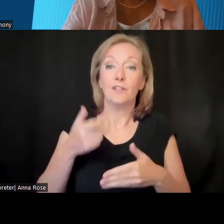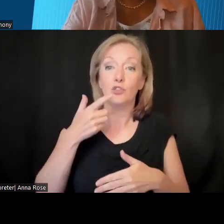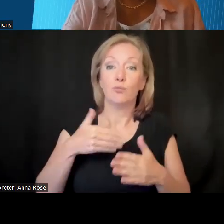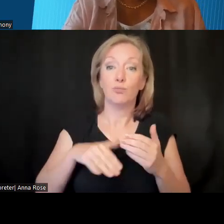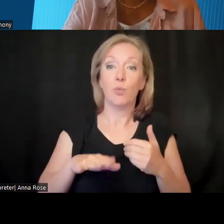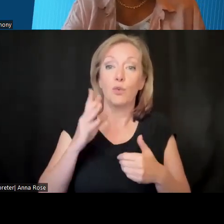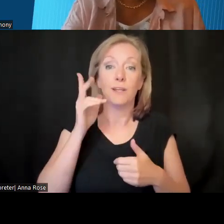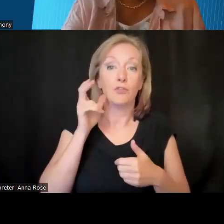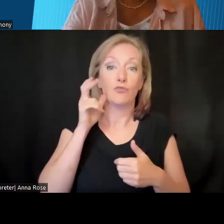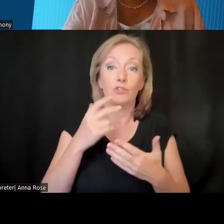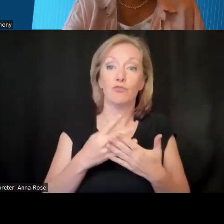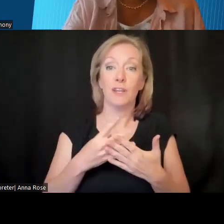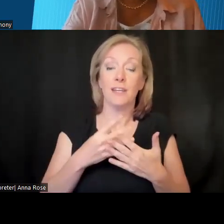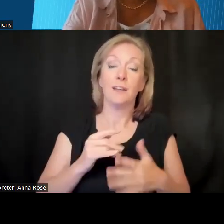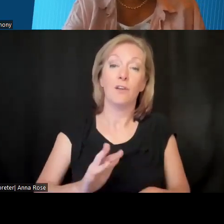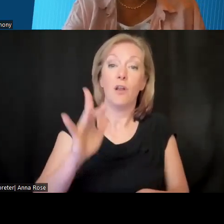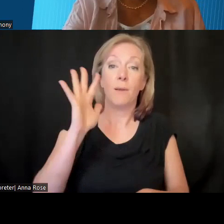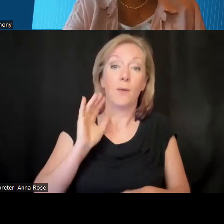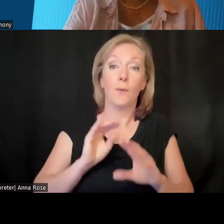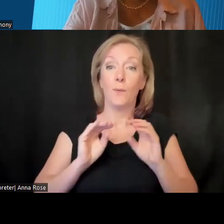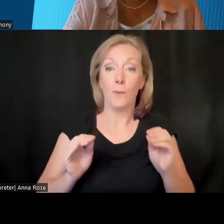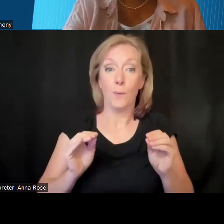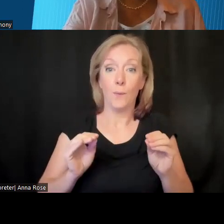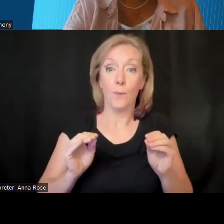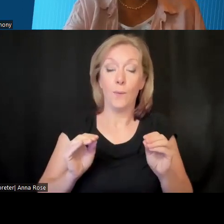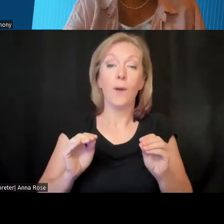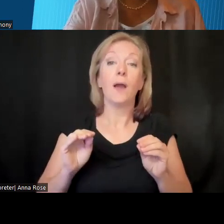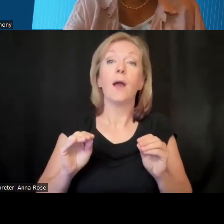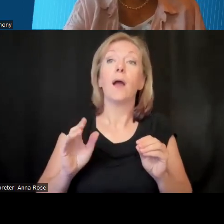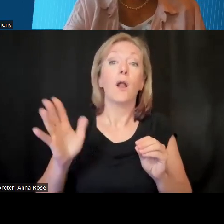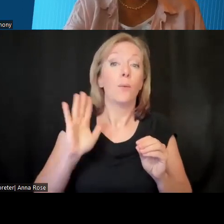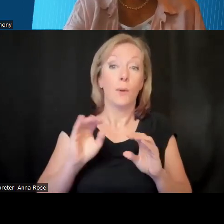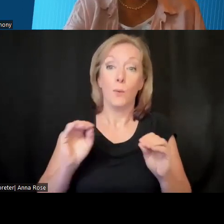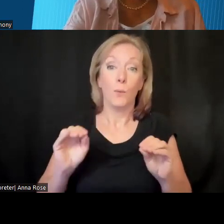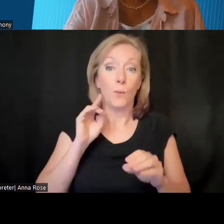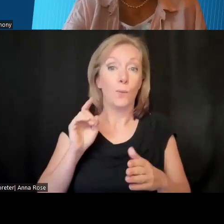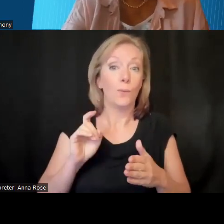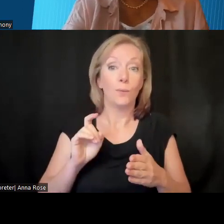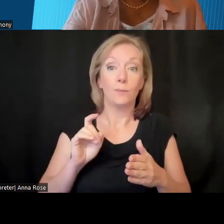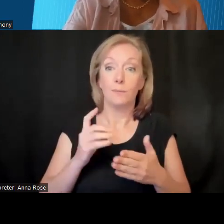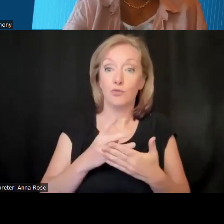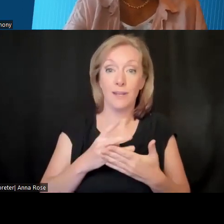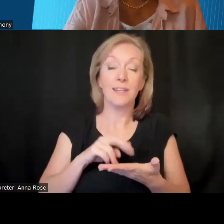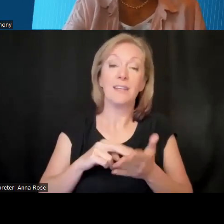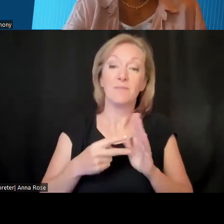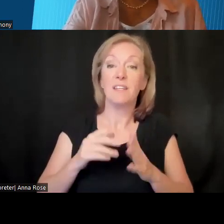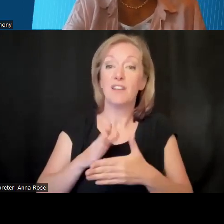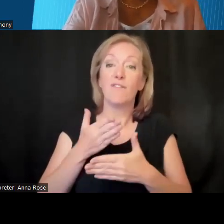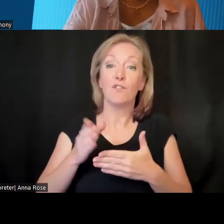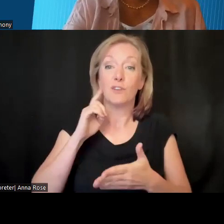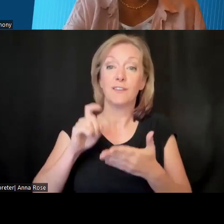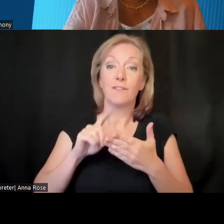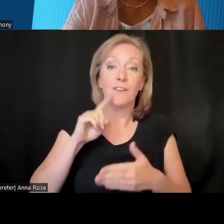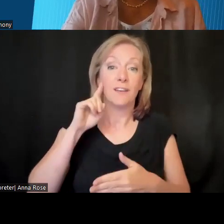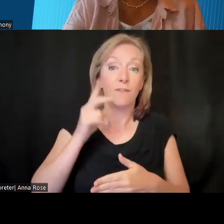many years ago, we did not have this, and the mean identification of children who were deaf, hard of hearing could be 3 years, could